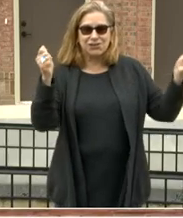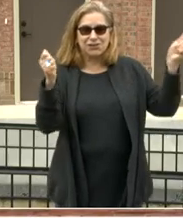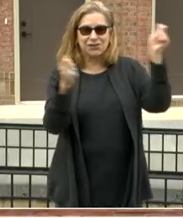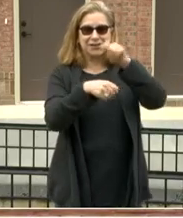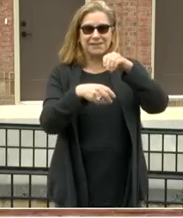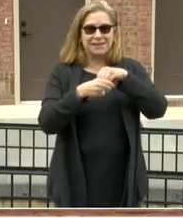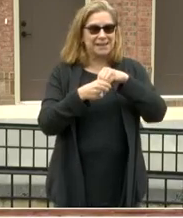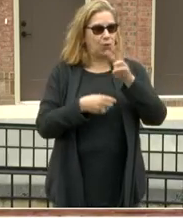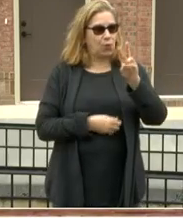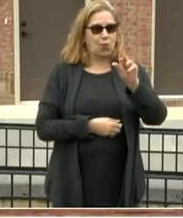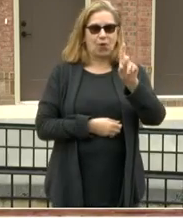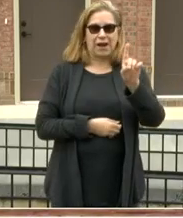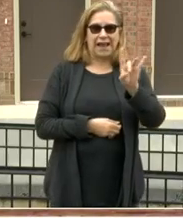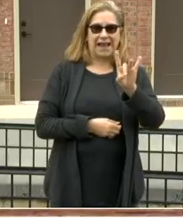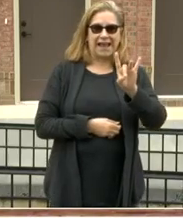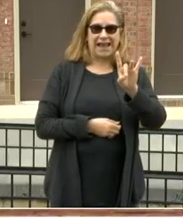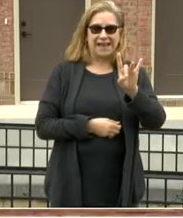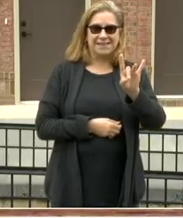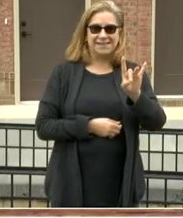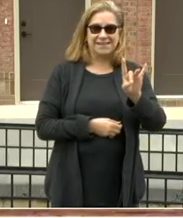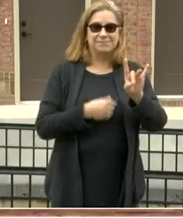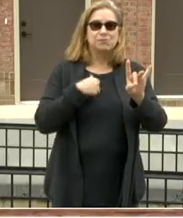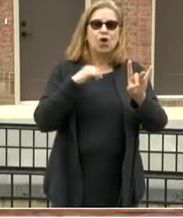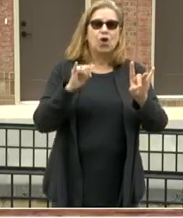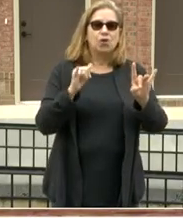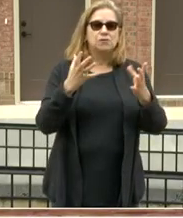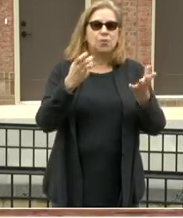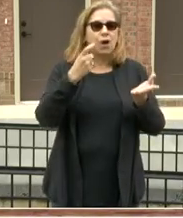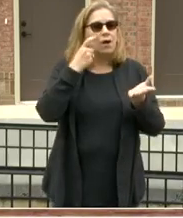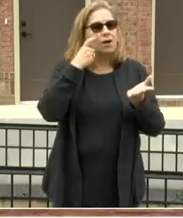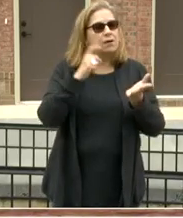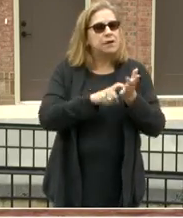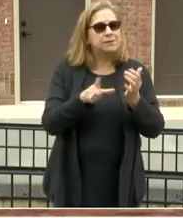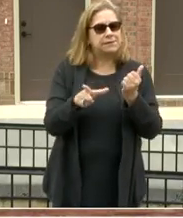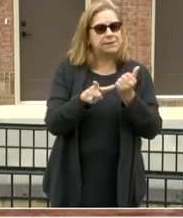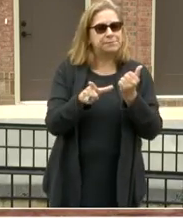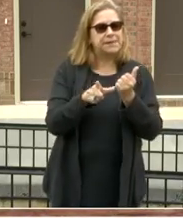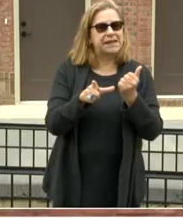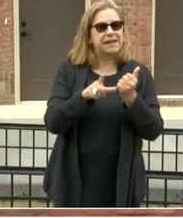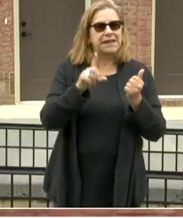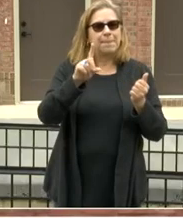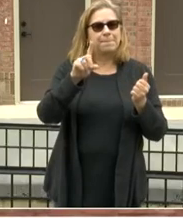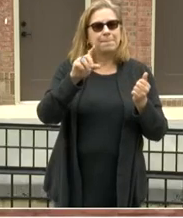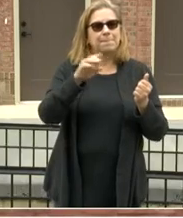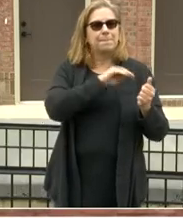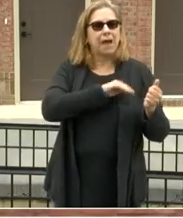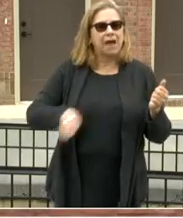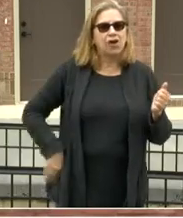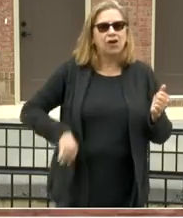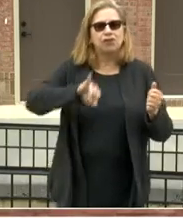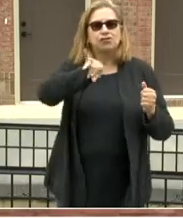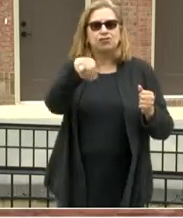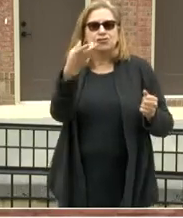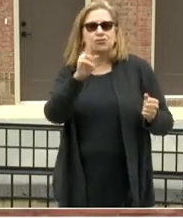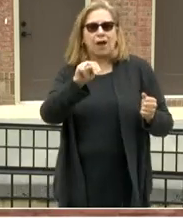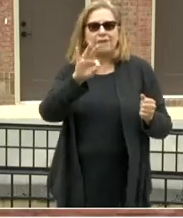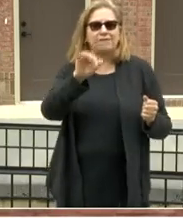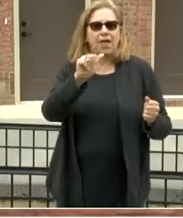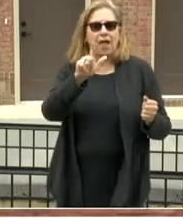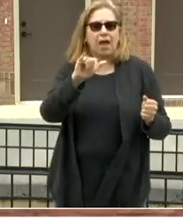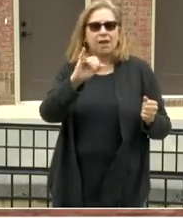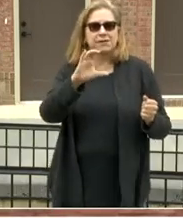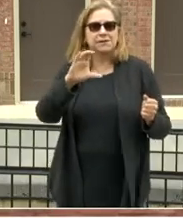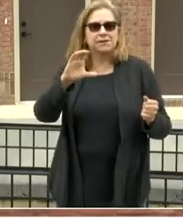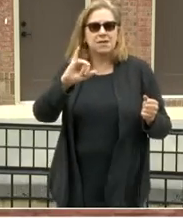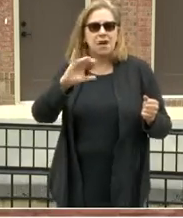I, too, want to acknowledge Deputy Mayor John Falchicchio. Give John a round of applause.